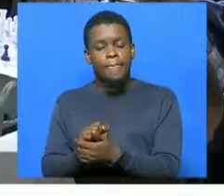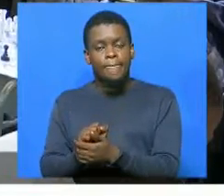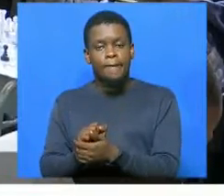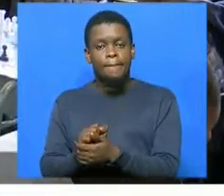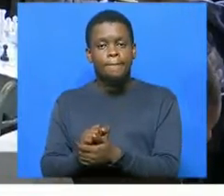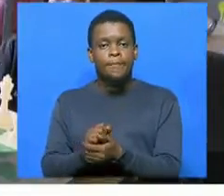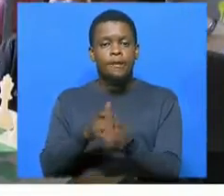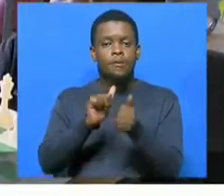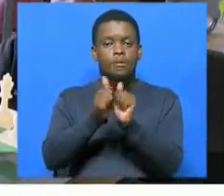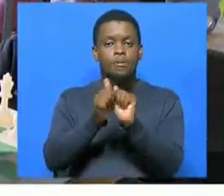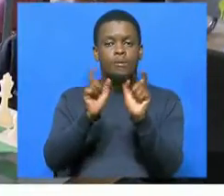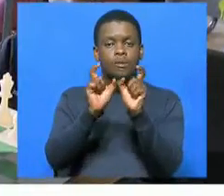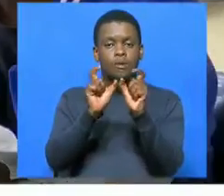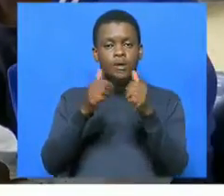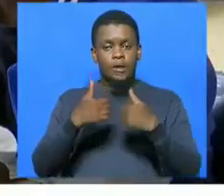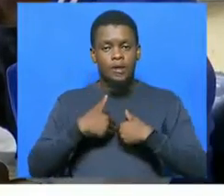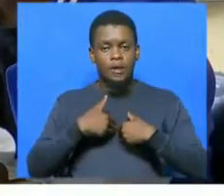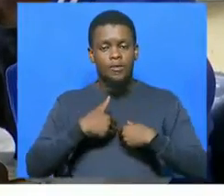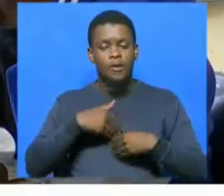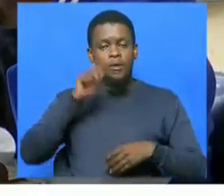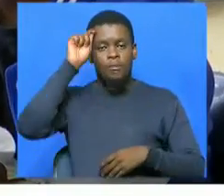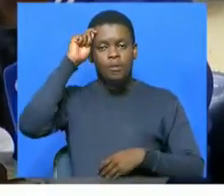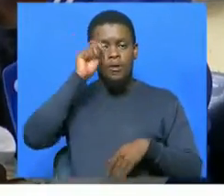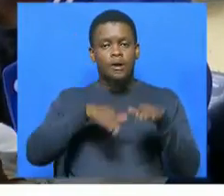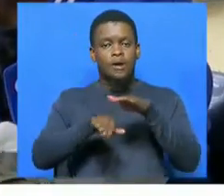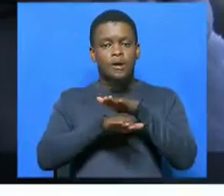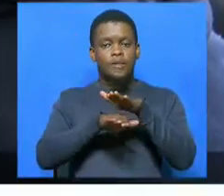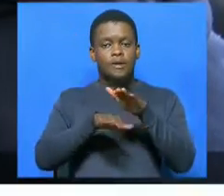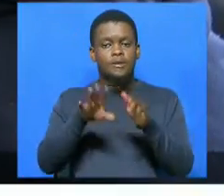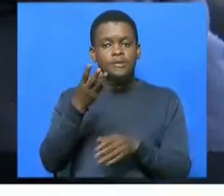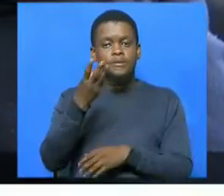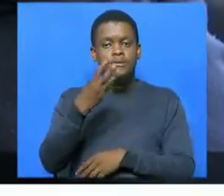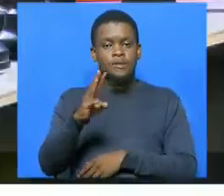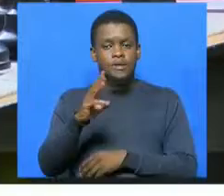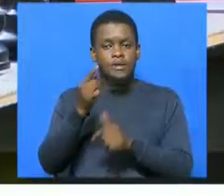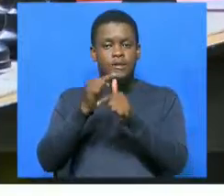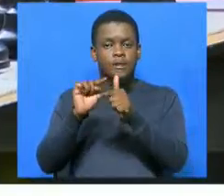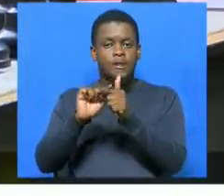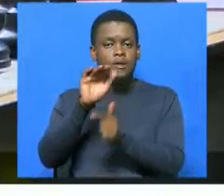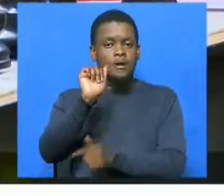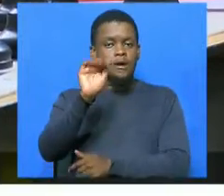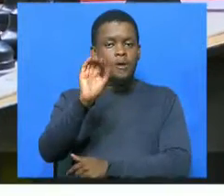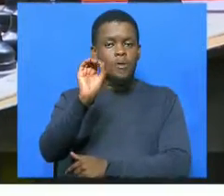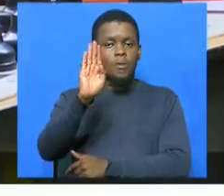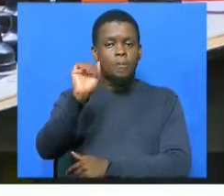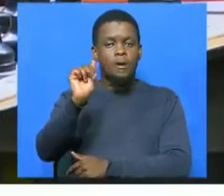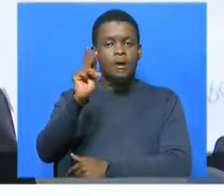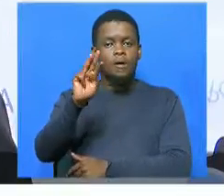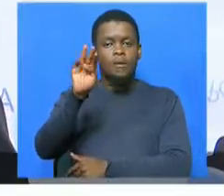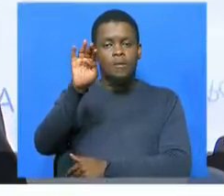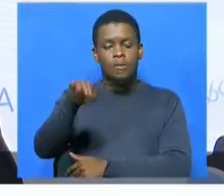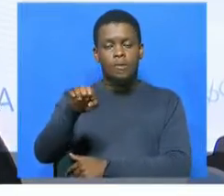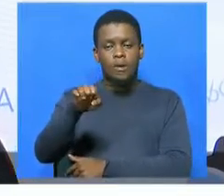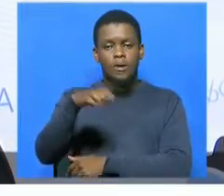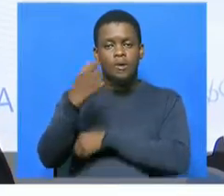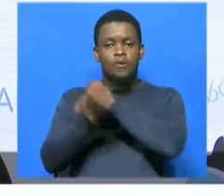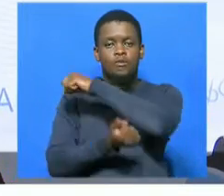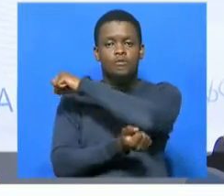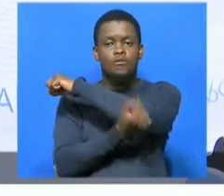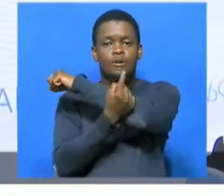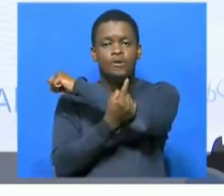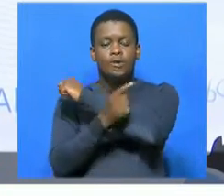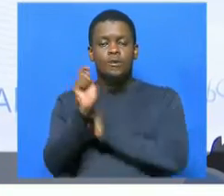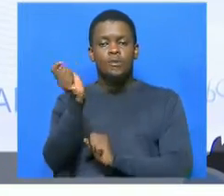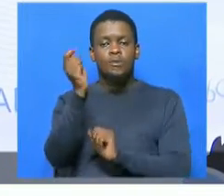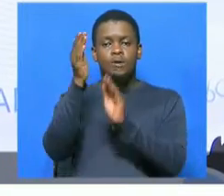under 16 boys category, Aubakwe Kagiso emerged the champion after winning all his 6 matches. When I heard there was a